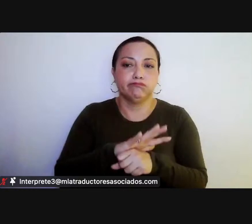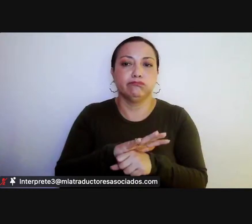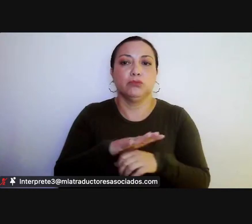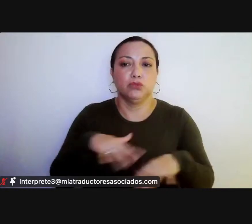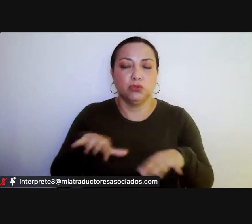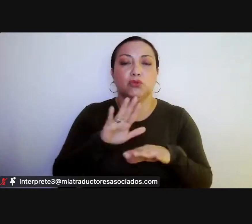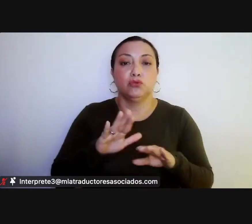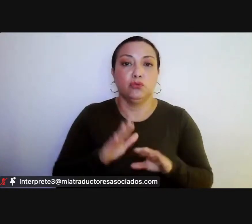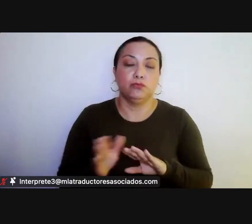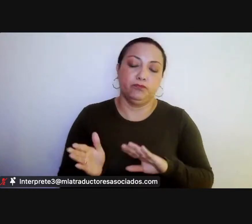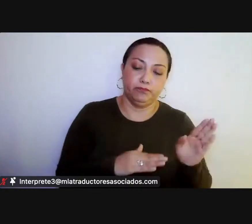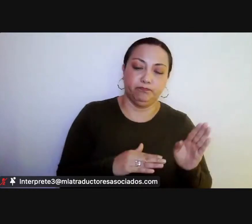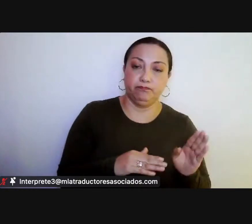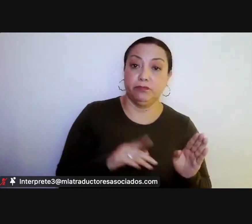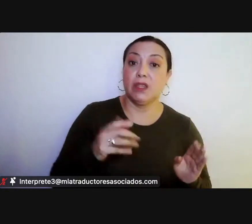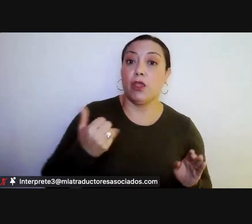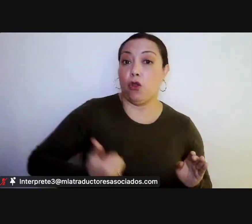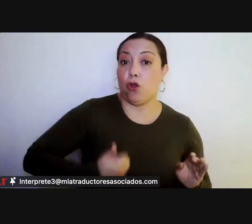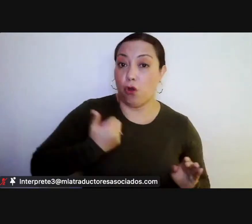pandemic.